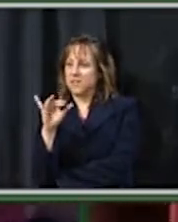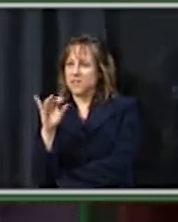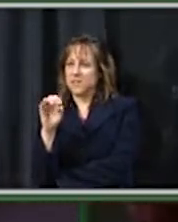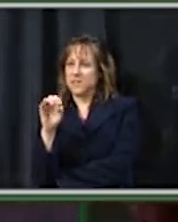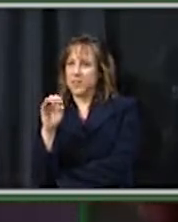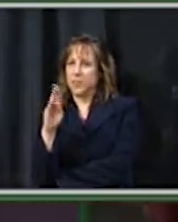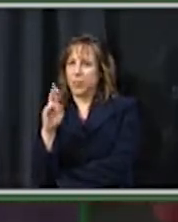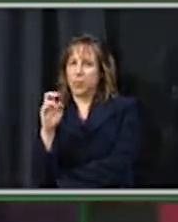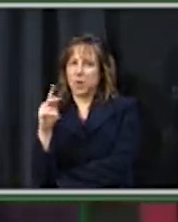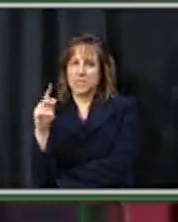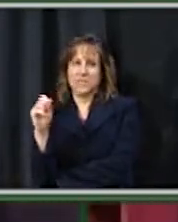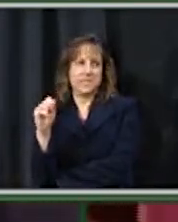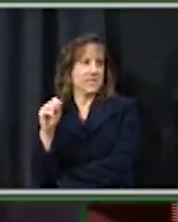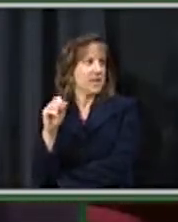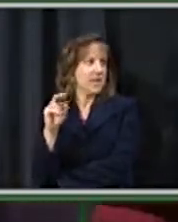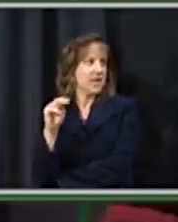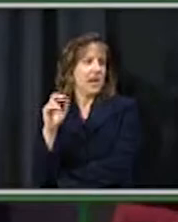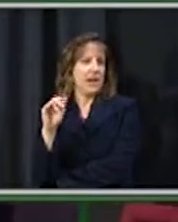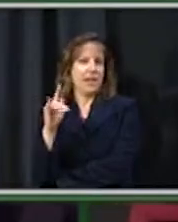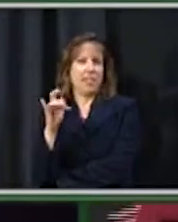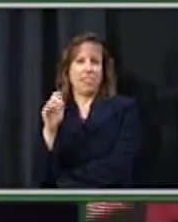Nathan Russell.